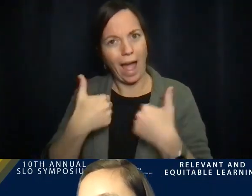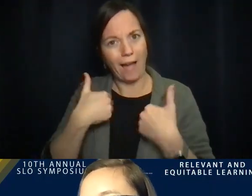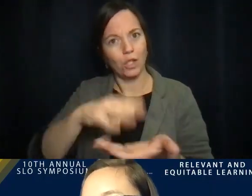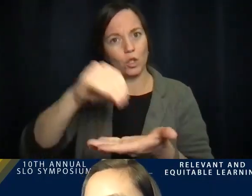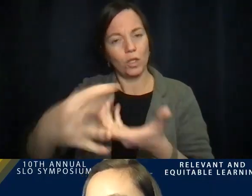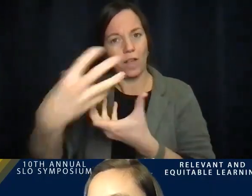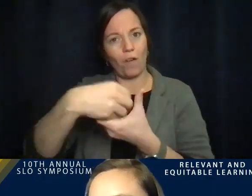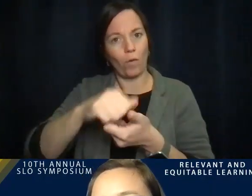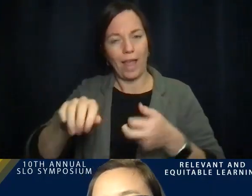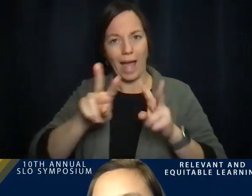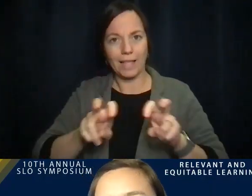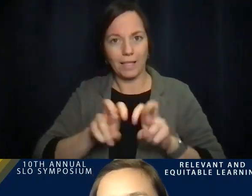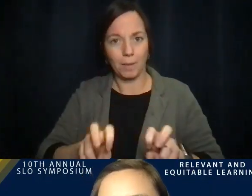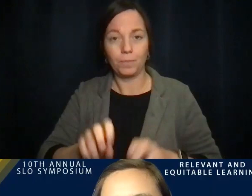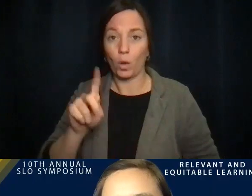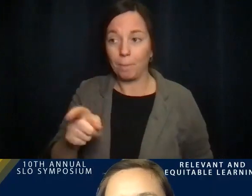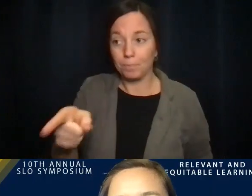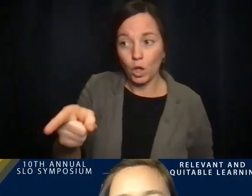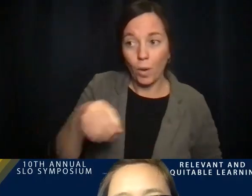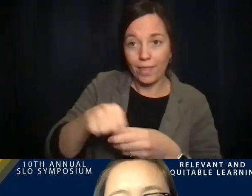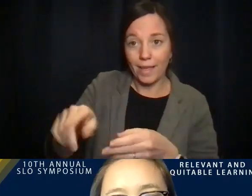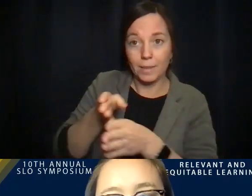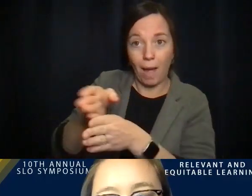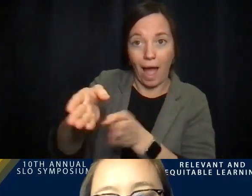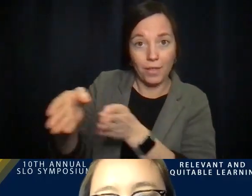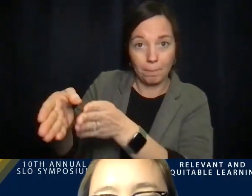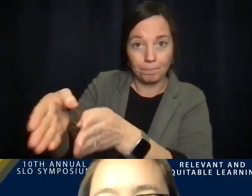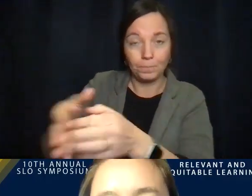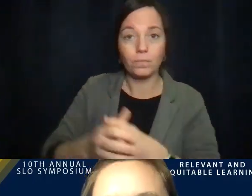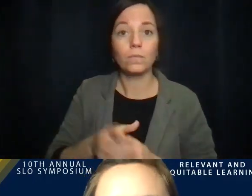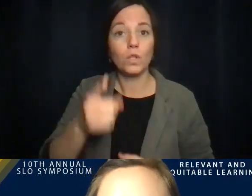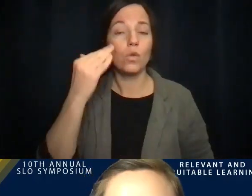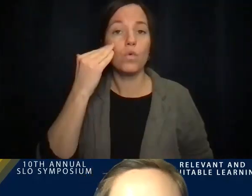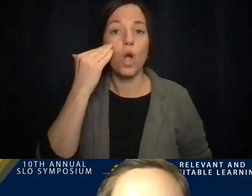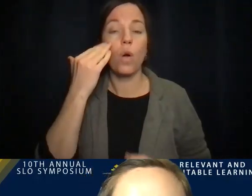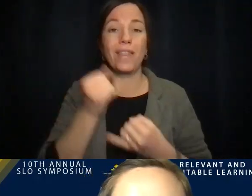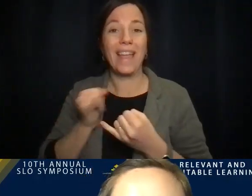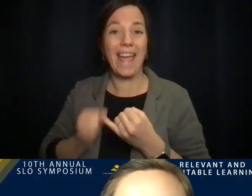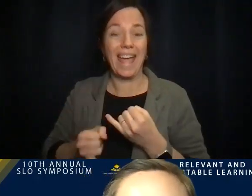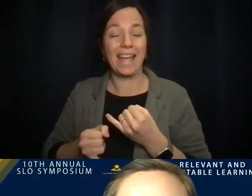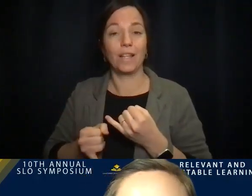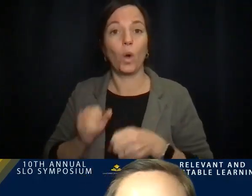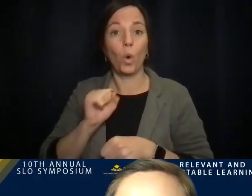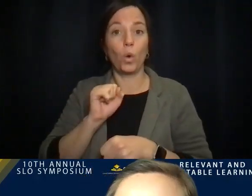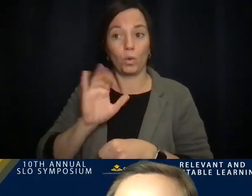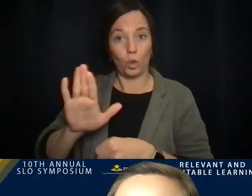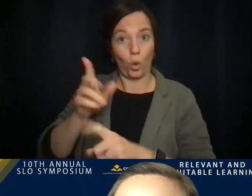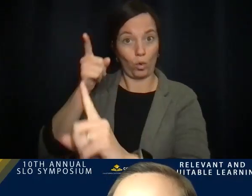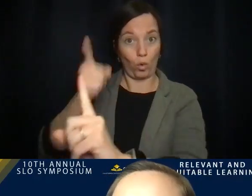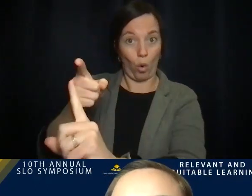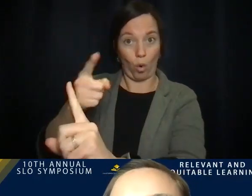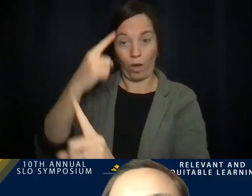say, okay, so you're in this pathway. You know that at the end of the pathway, here's kind of what you're working towards in